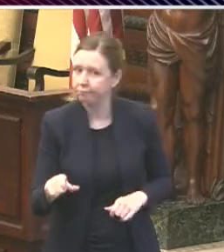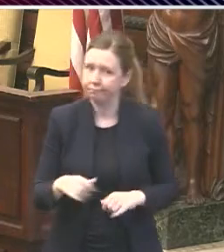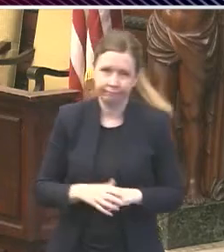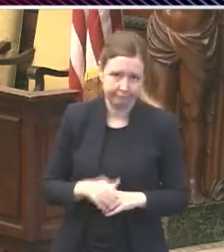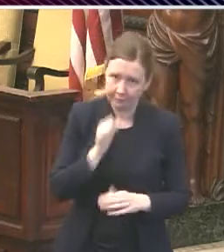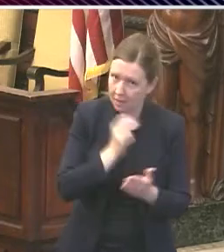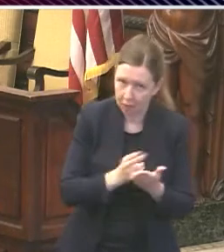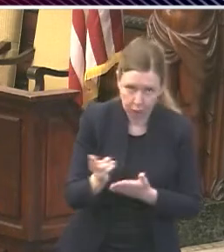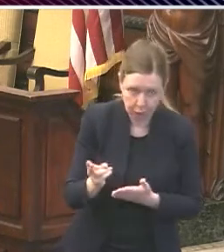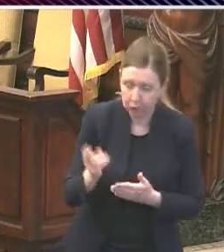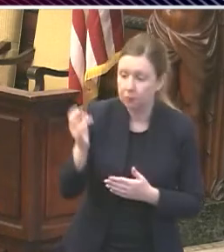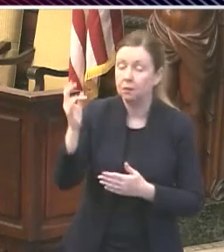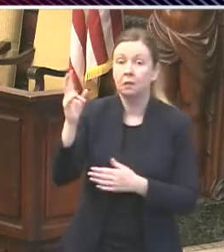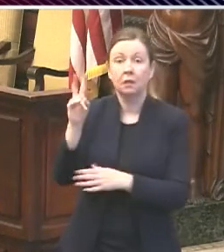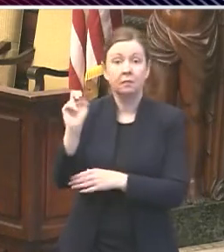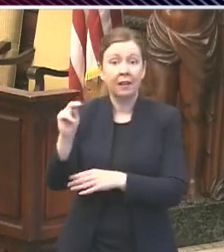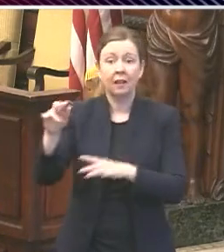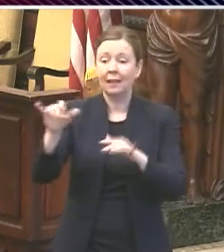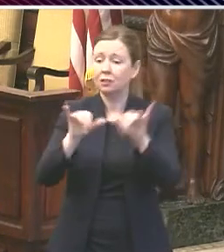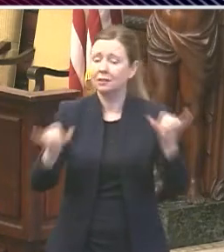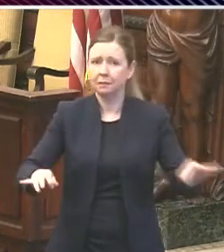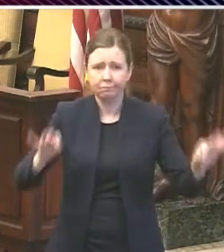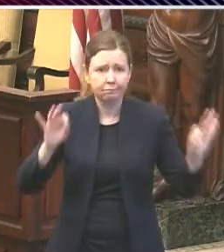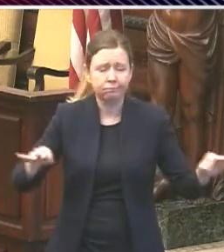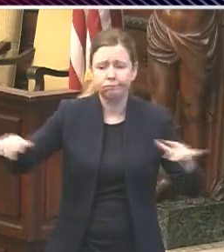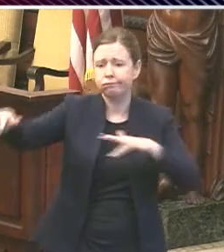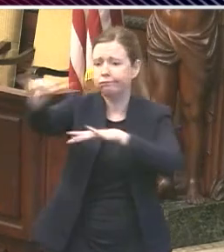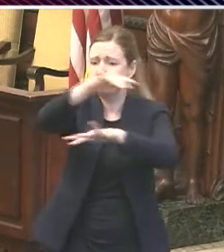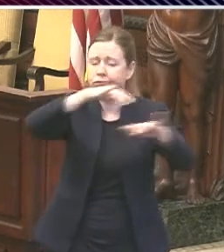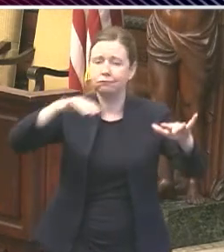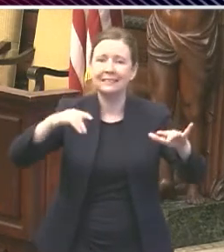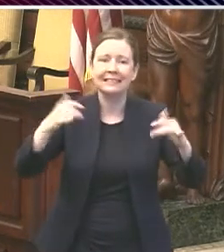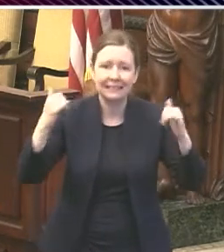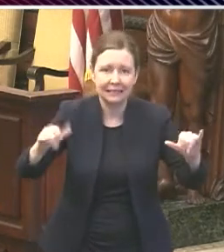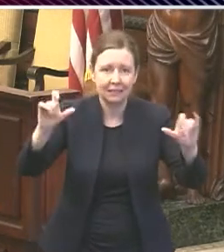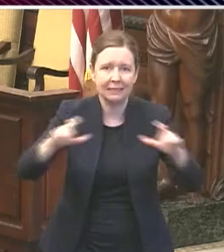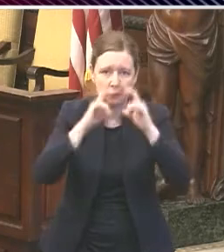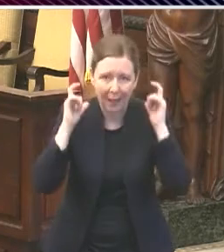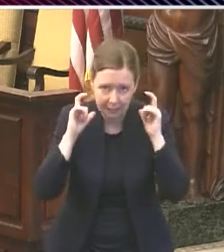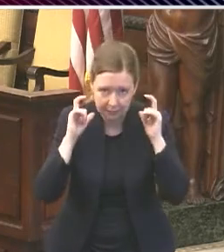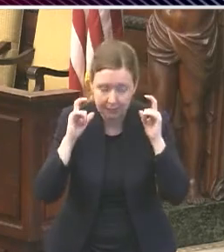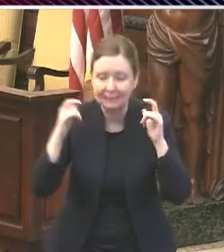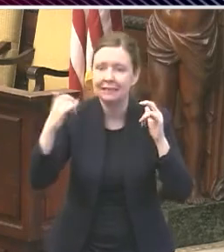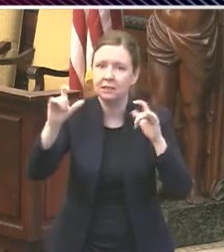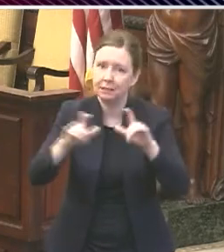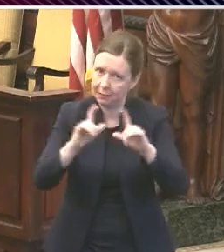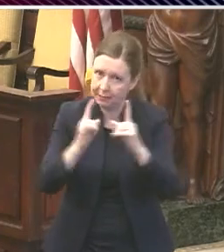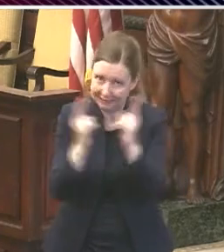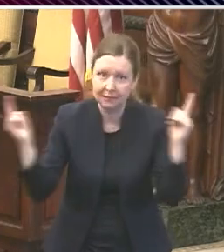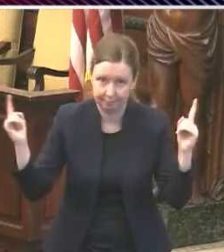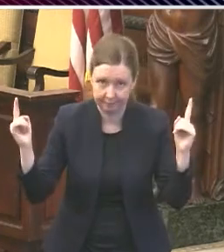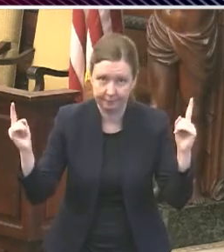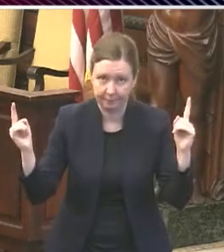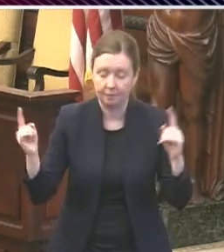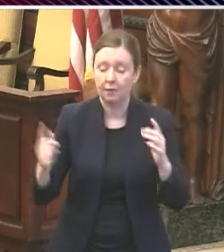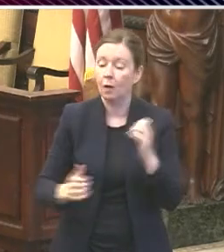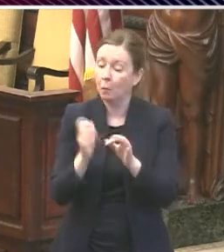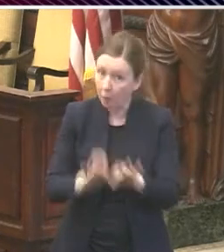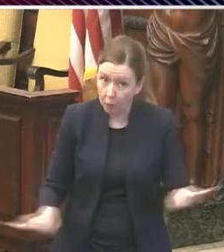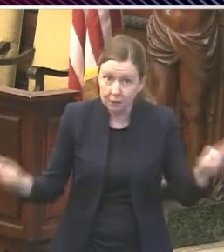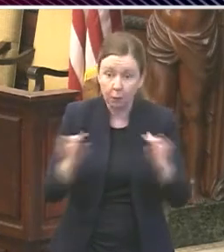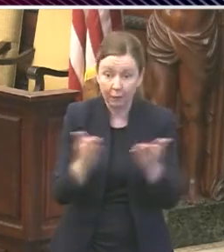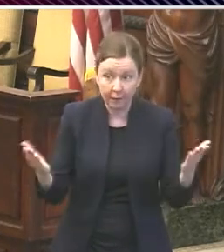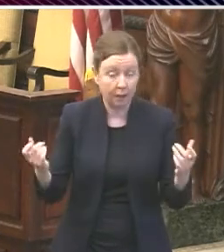system is, it's not a replacement for masks, not a replacement for people keeping distance. So still, the most important step for